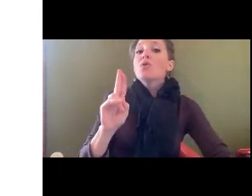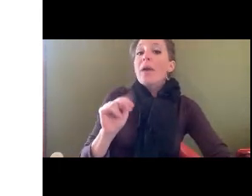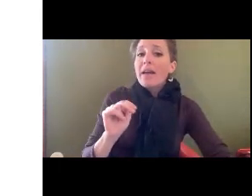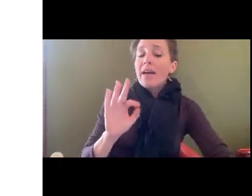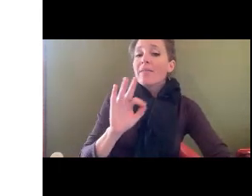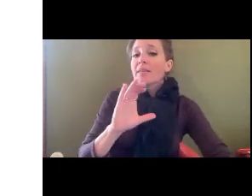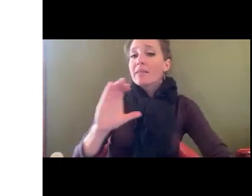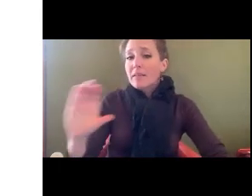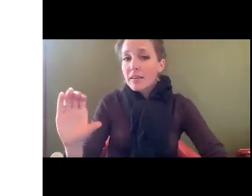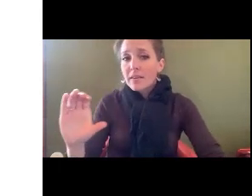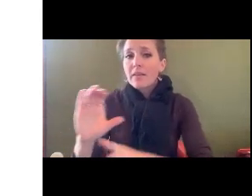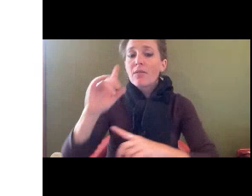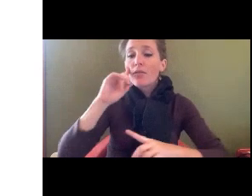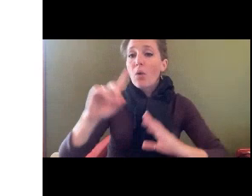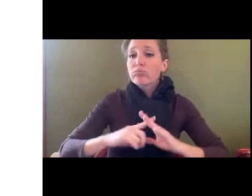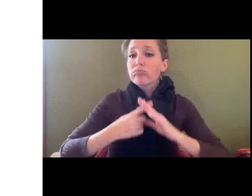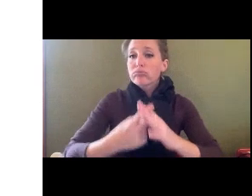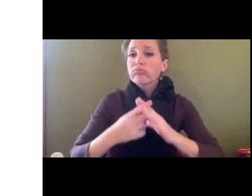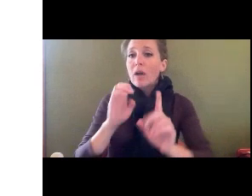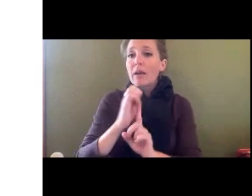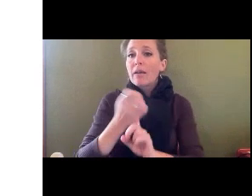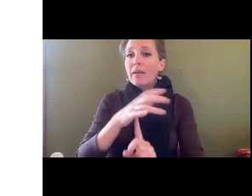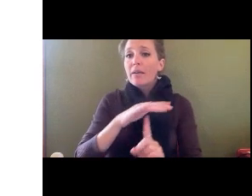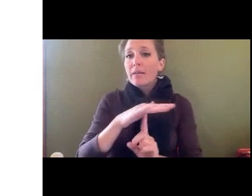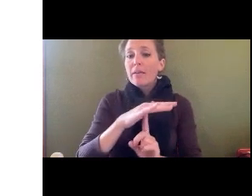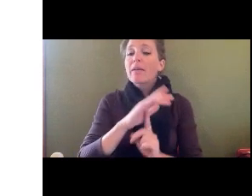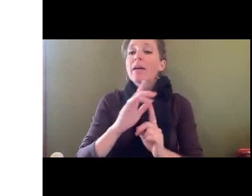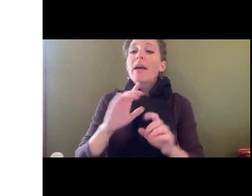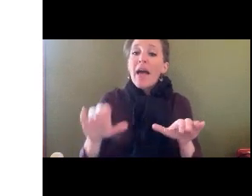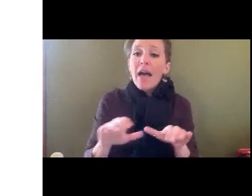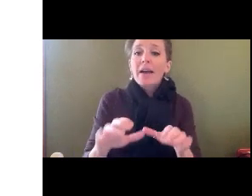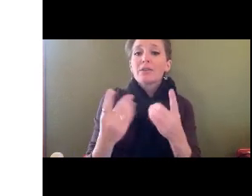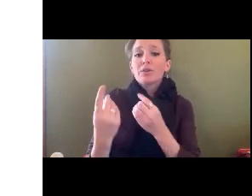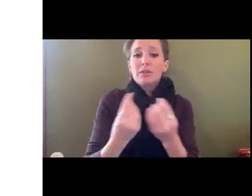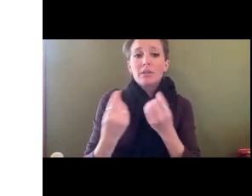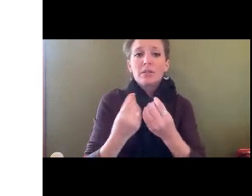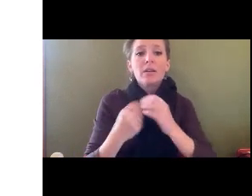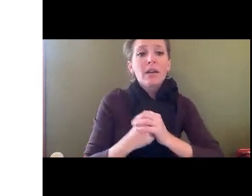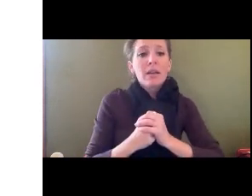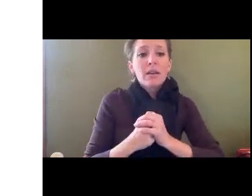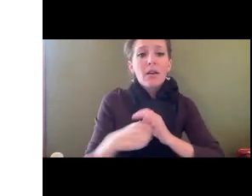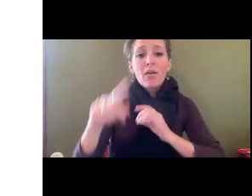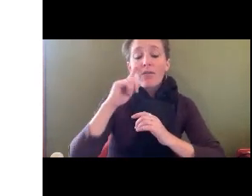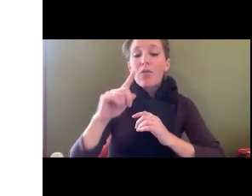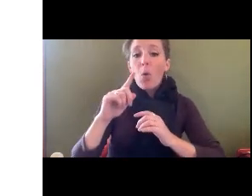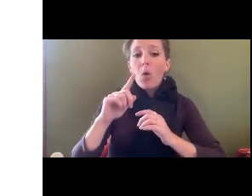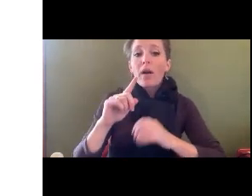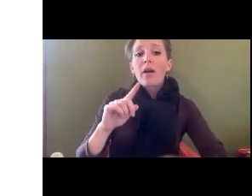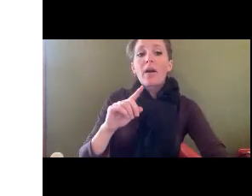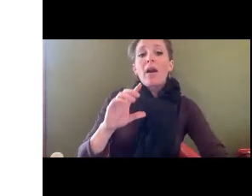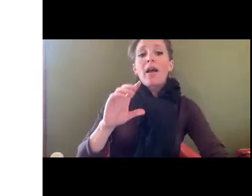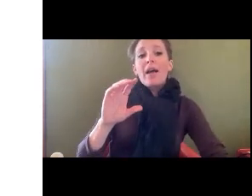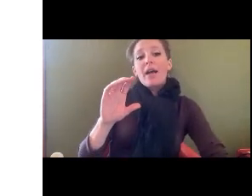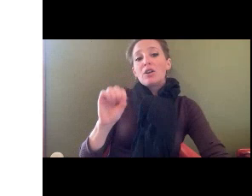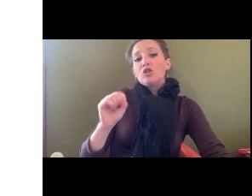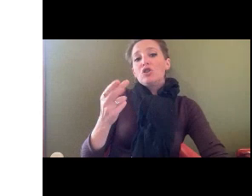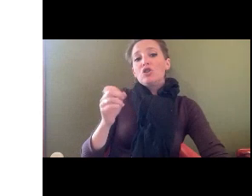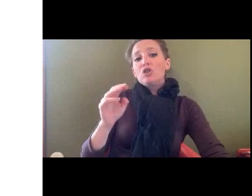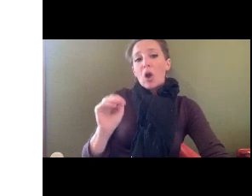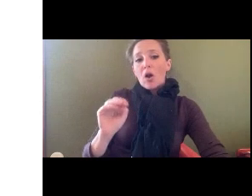climate action, as exemplified in the Sharm el-Sheikh joint work on implementation of climate action